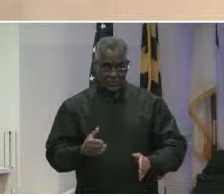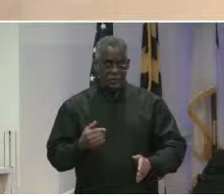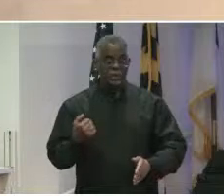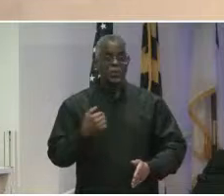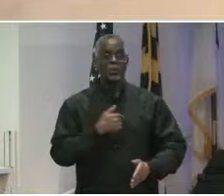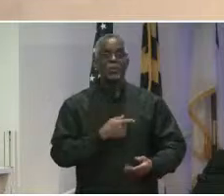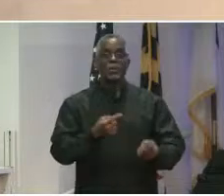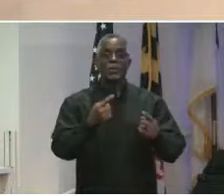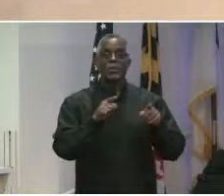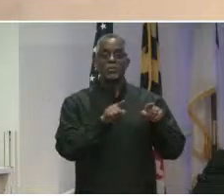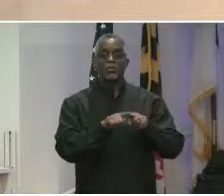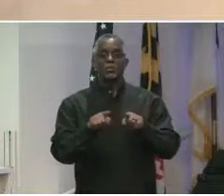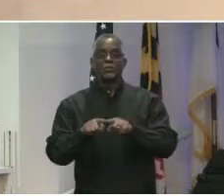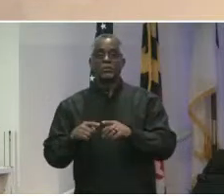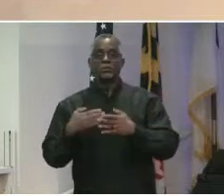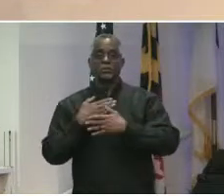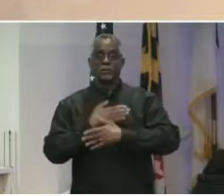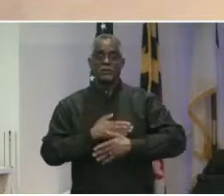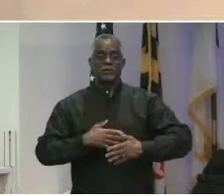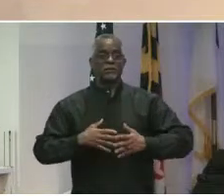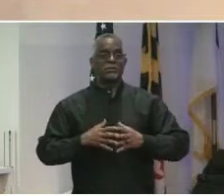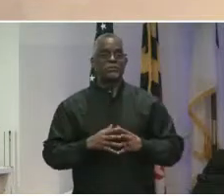please.